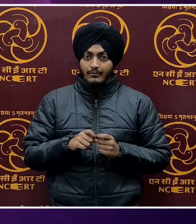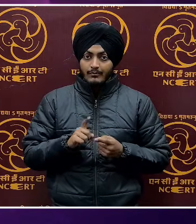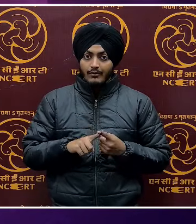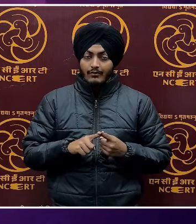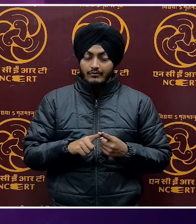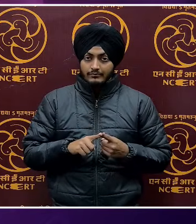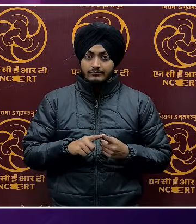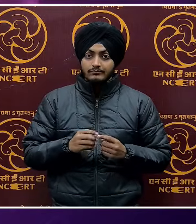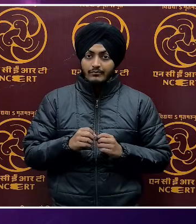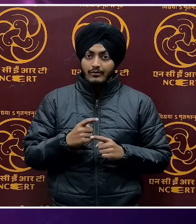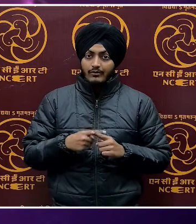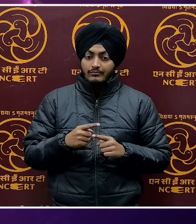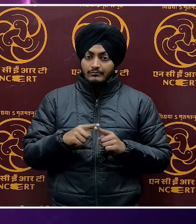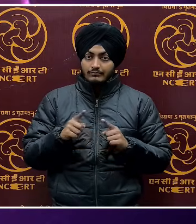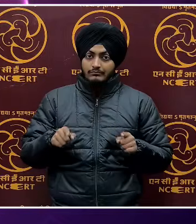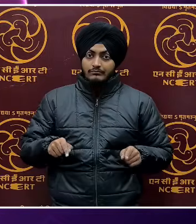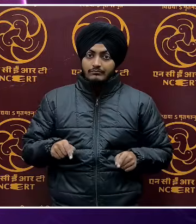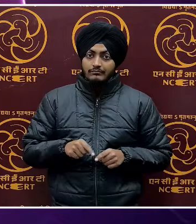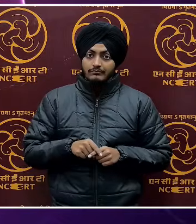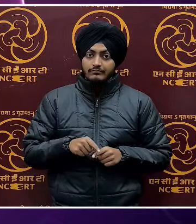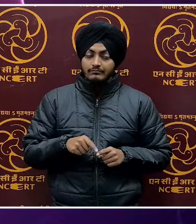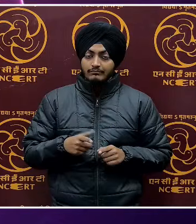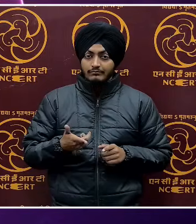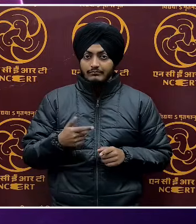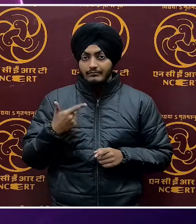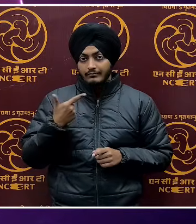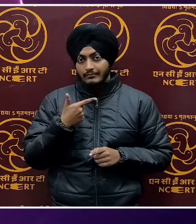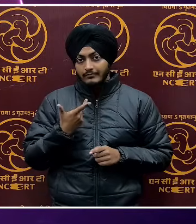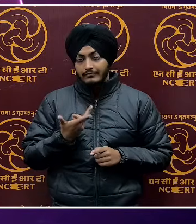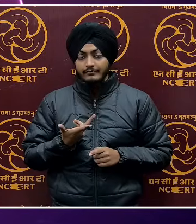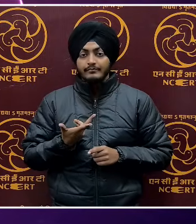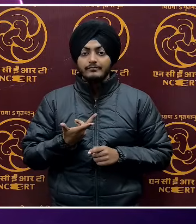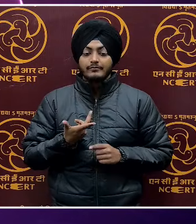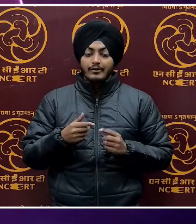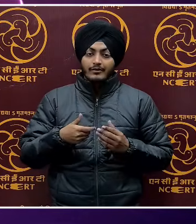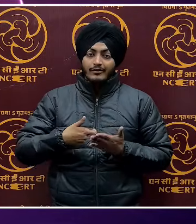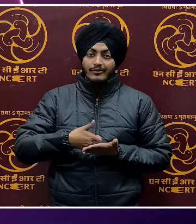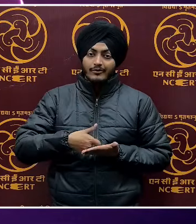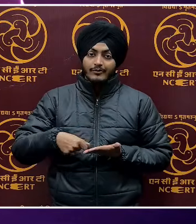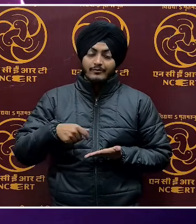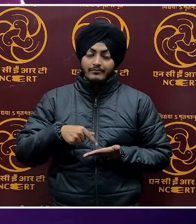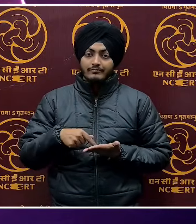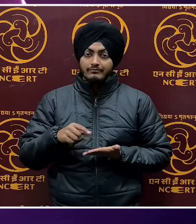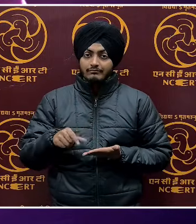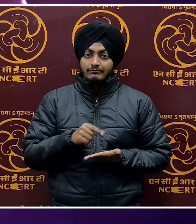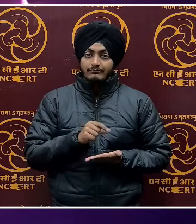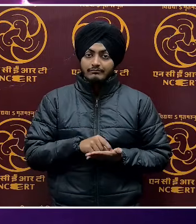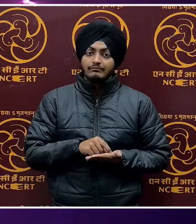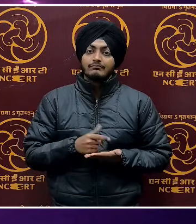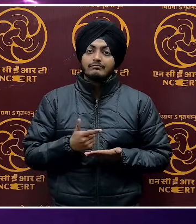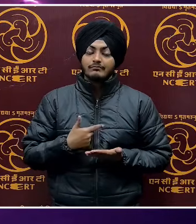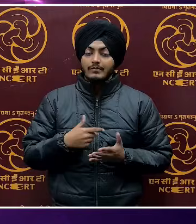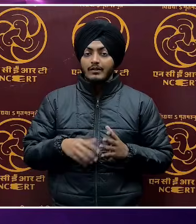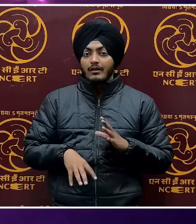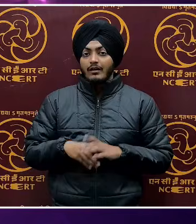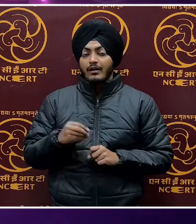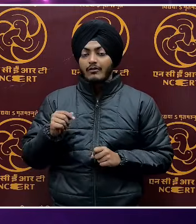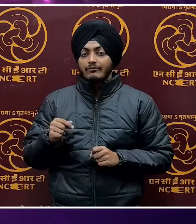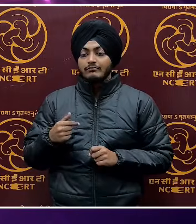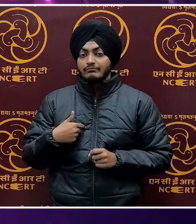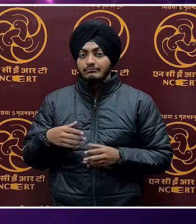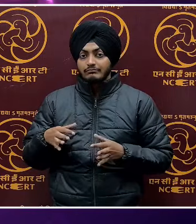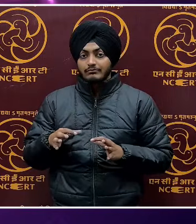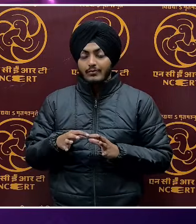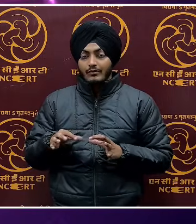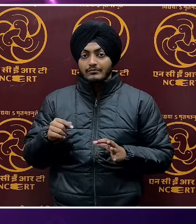Yes, it can be in a box or it can be in a tube also. Yeah. Yes, it comes, outer packaging is in box, but